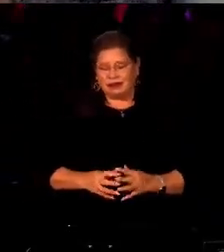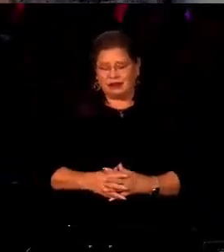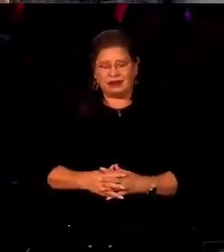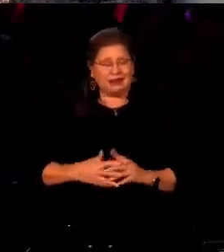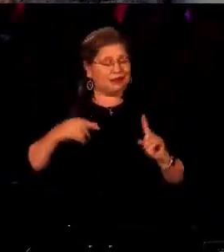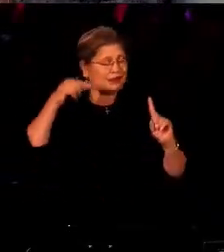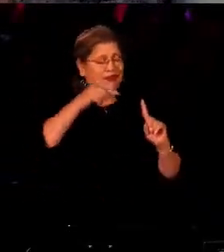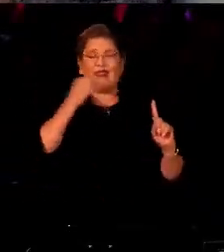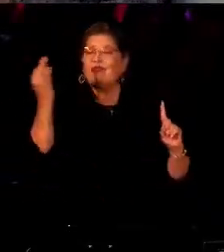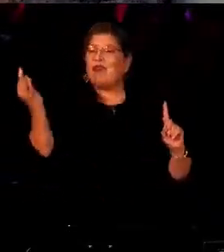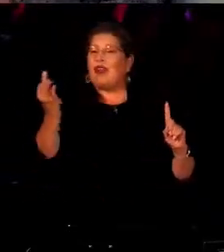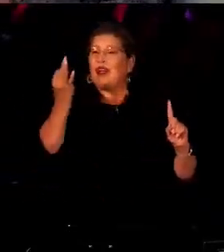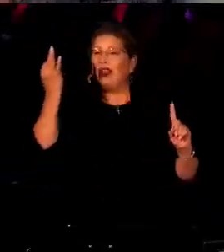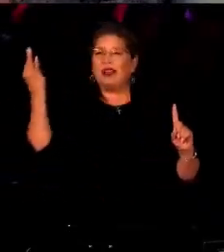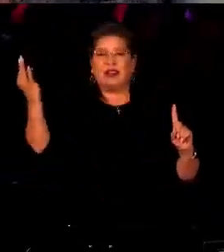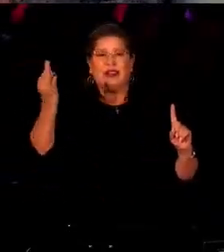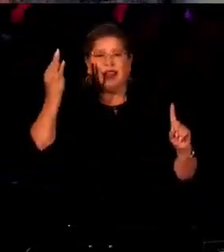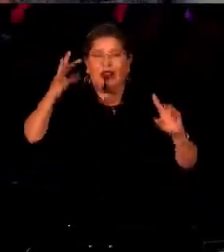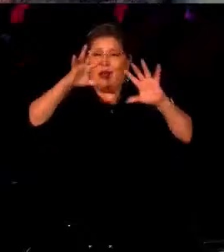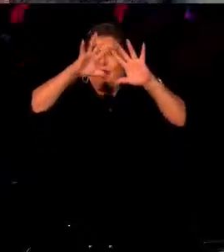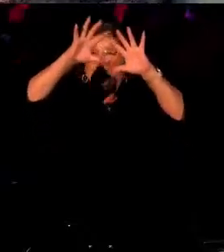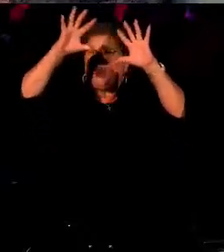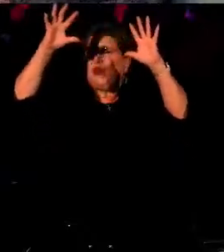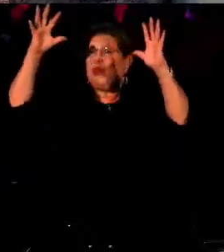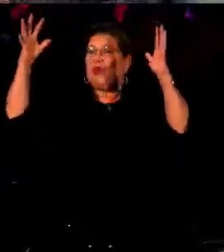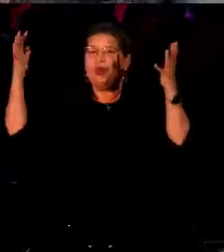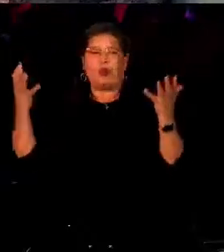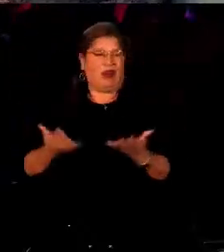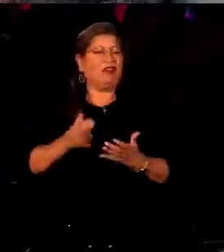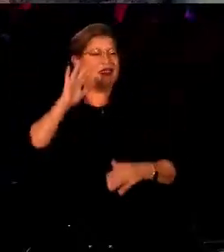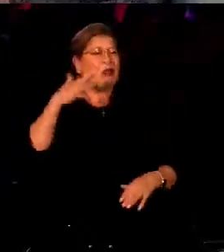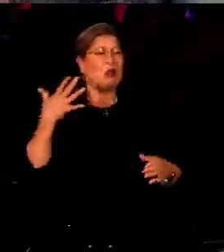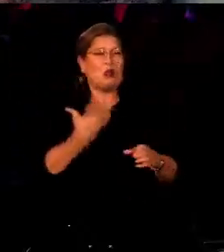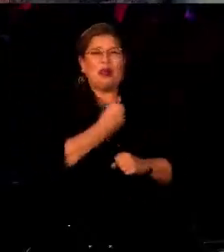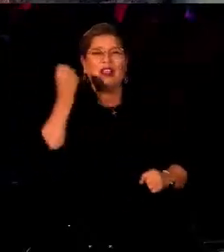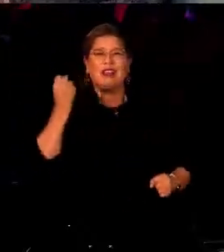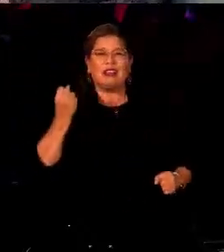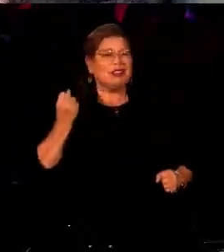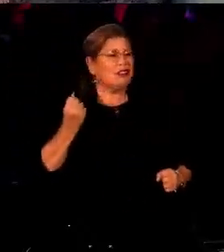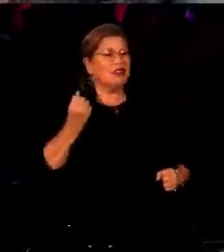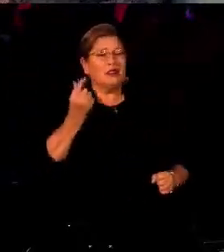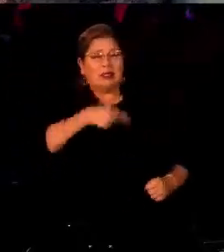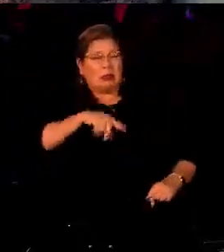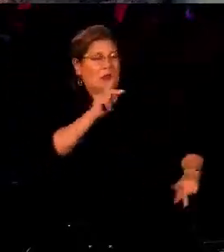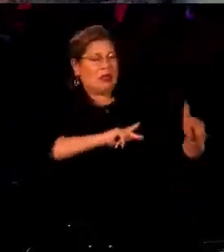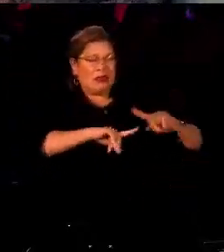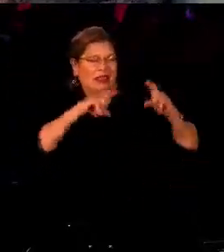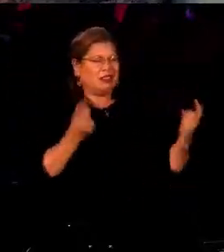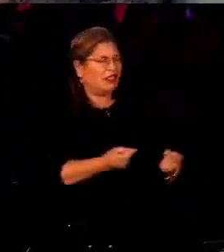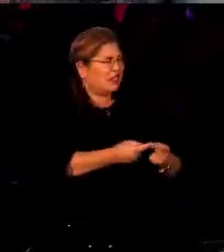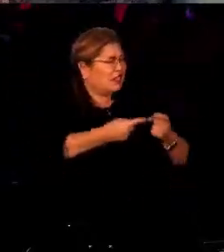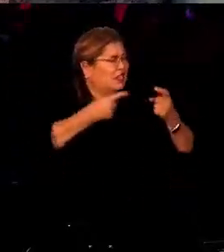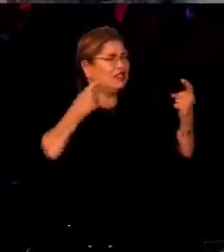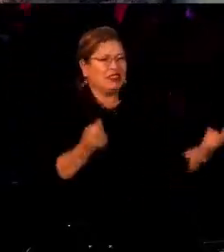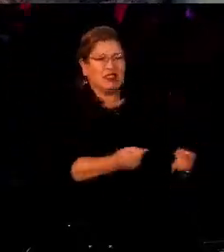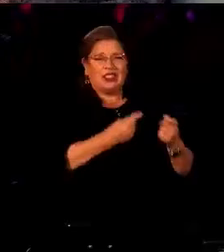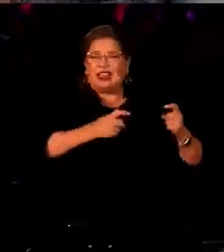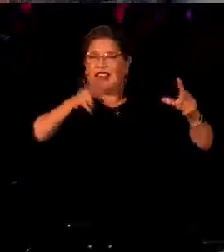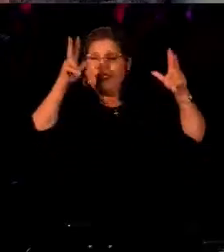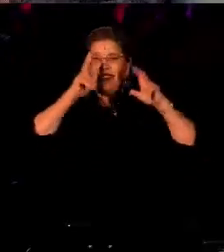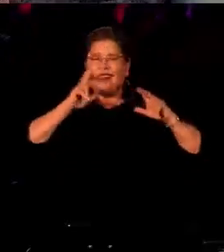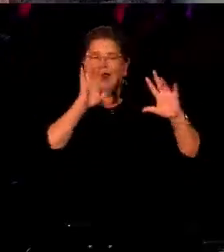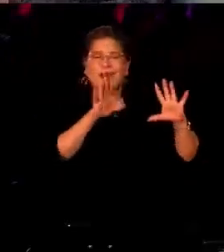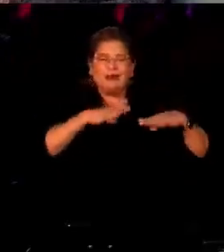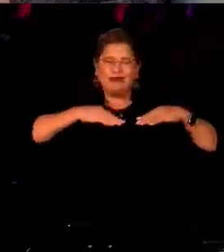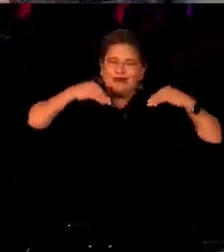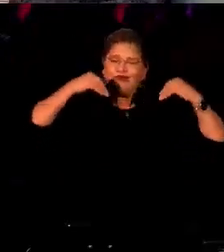It's Friday. The world's winning. People are sinning. And evil's